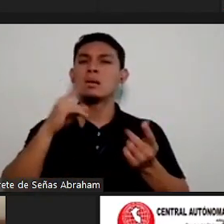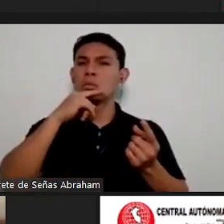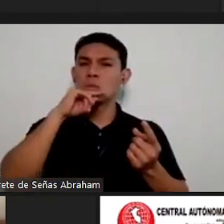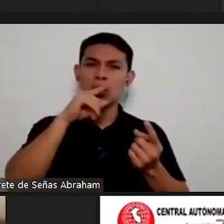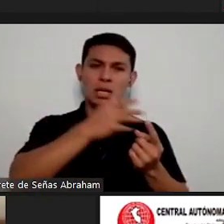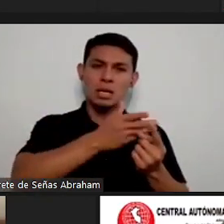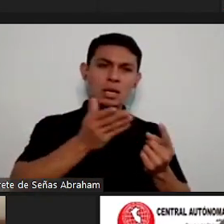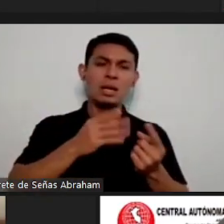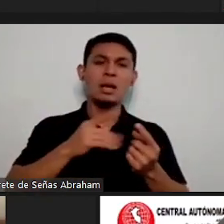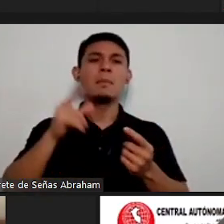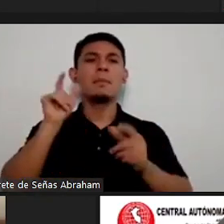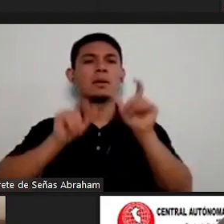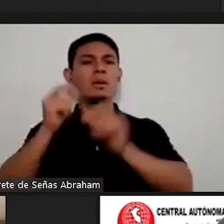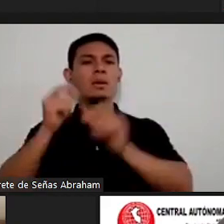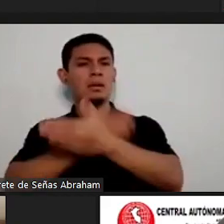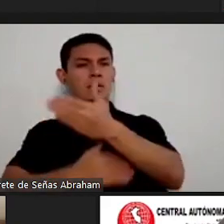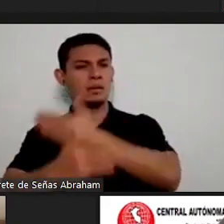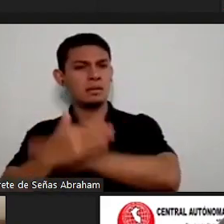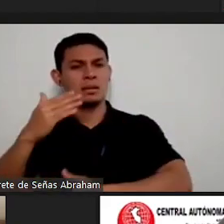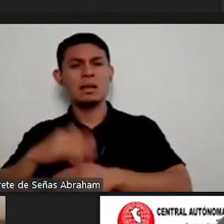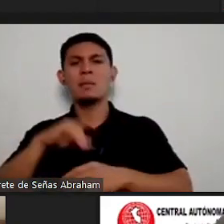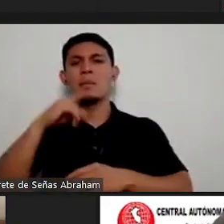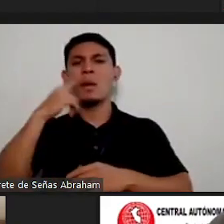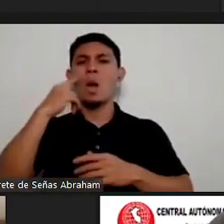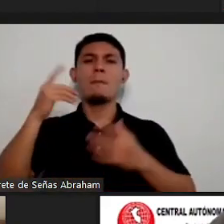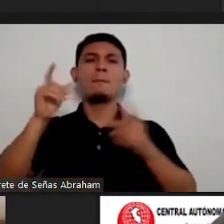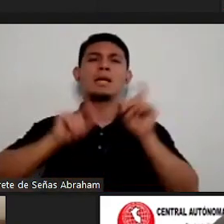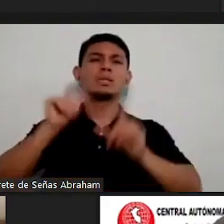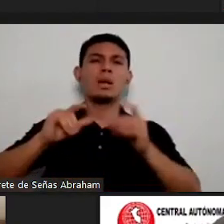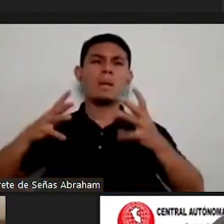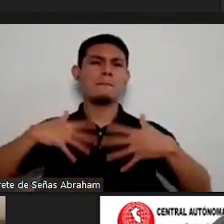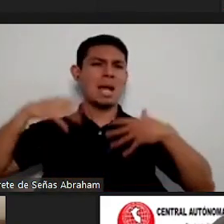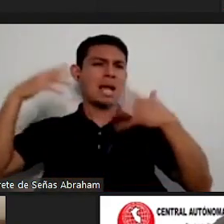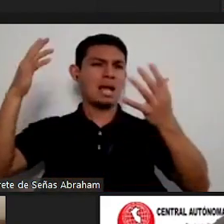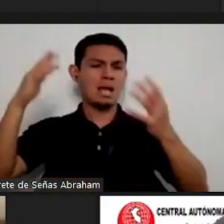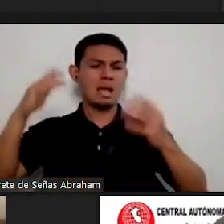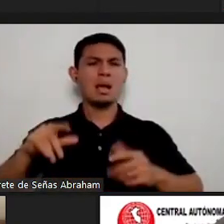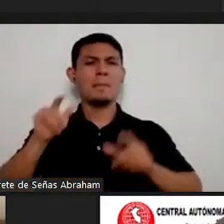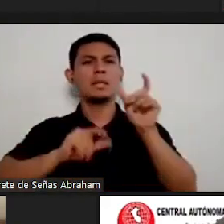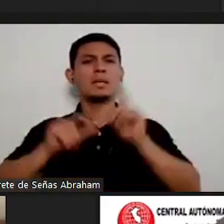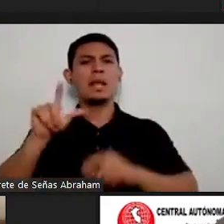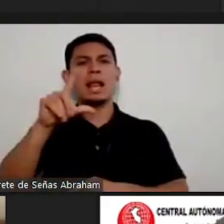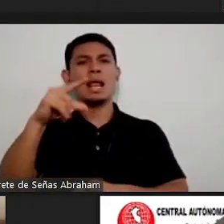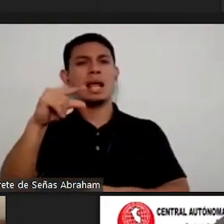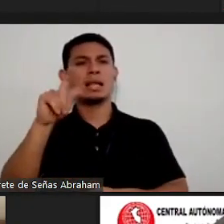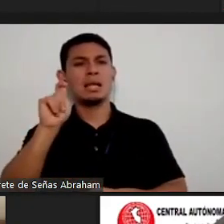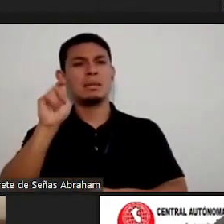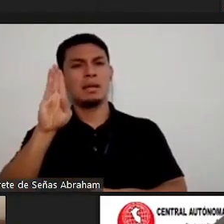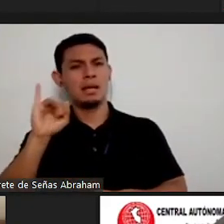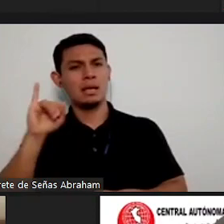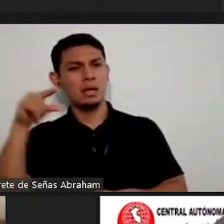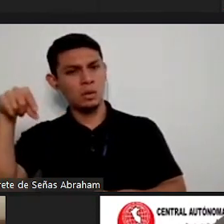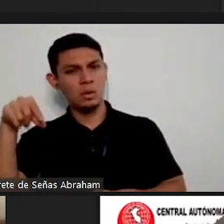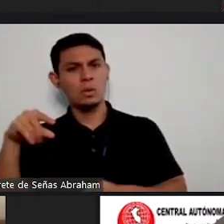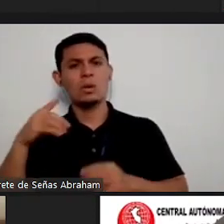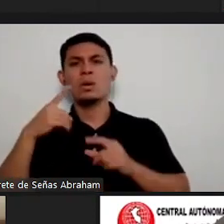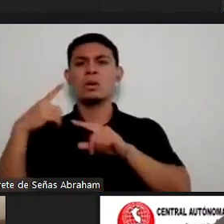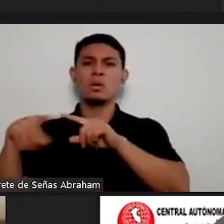vulnerable groups such as women disabled people uh elderly lgtbiq